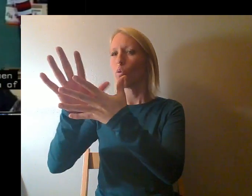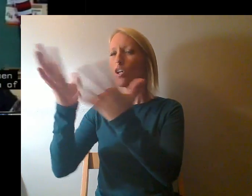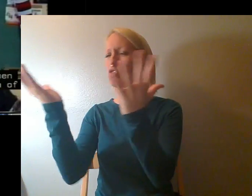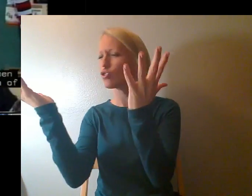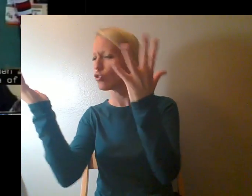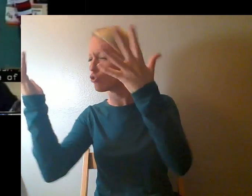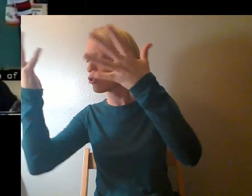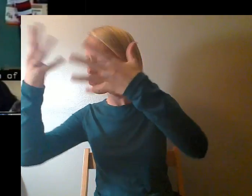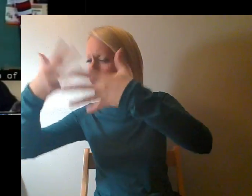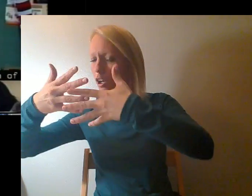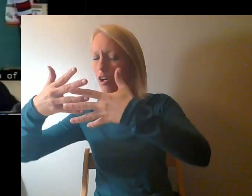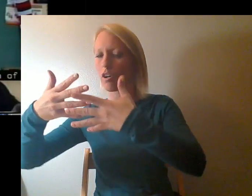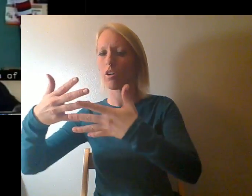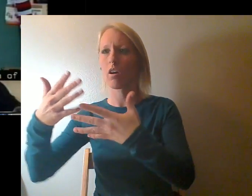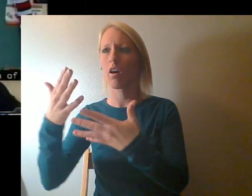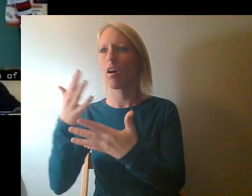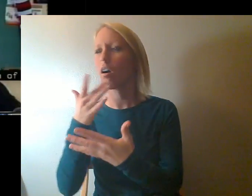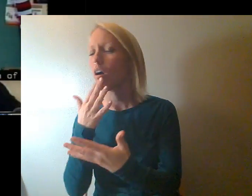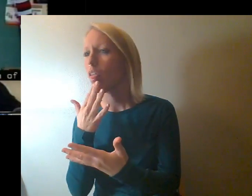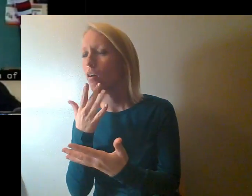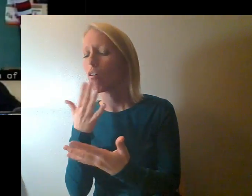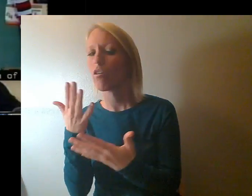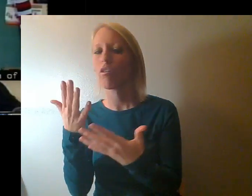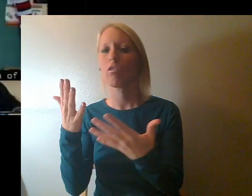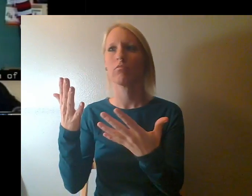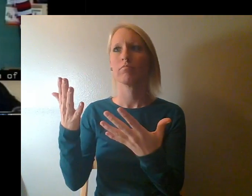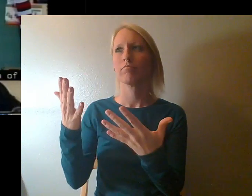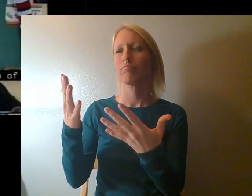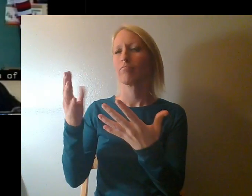to low concentration.